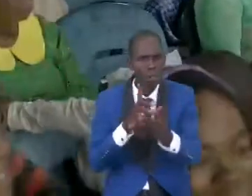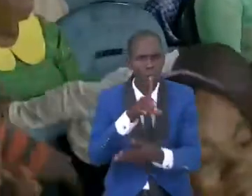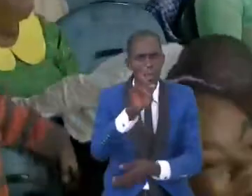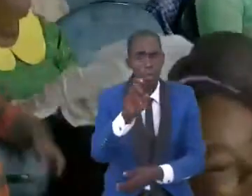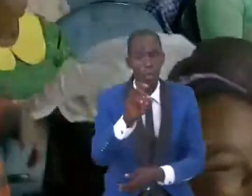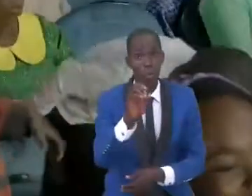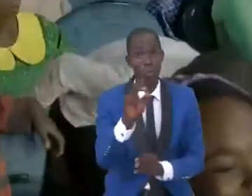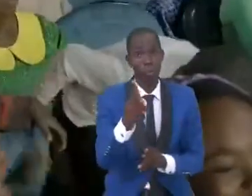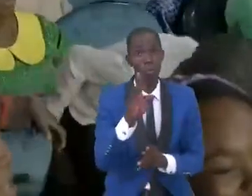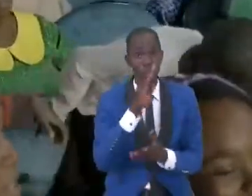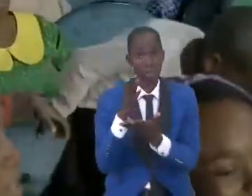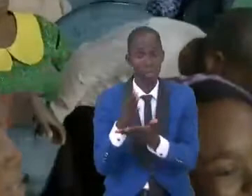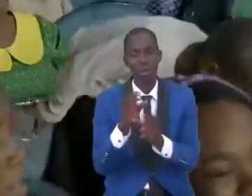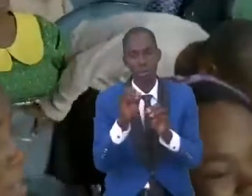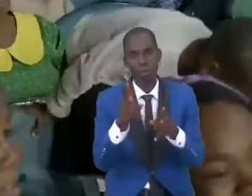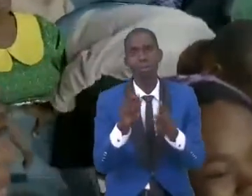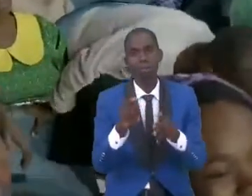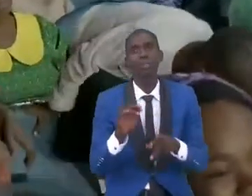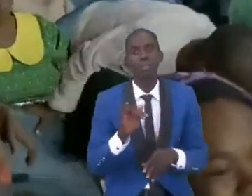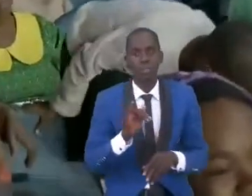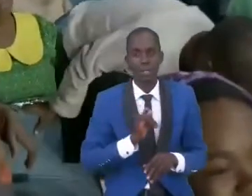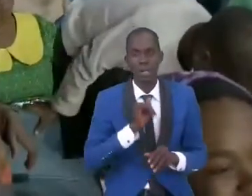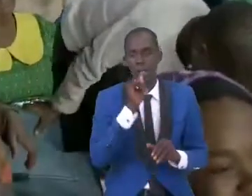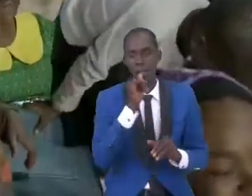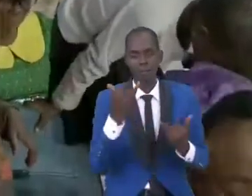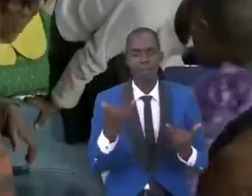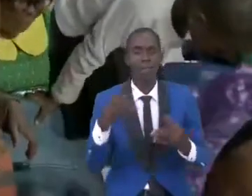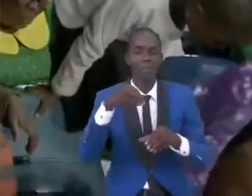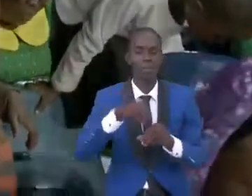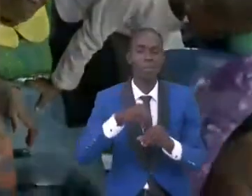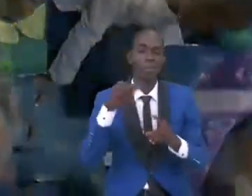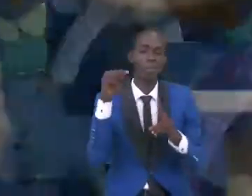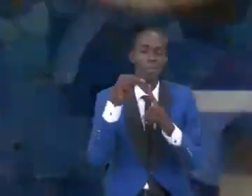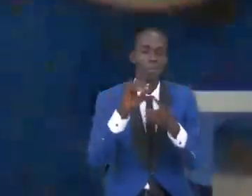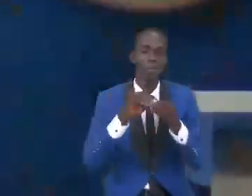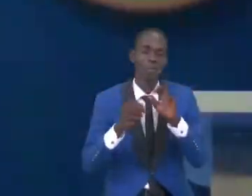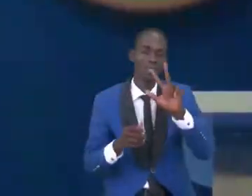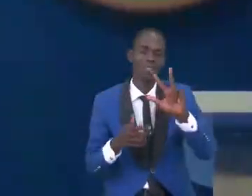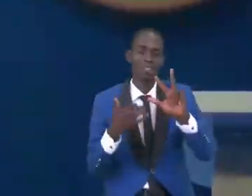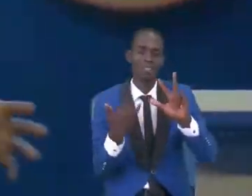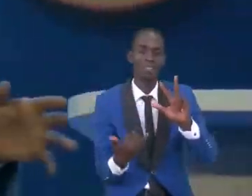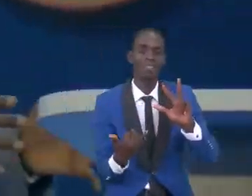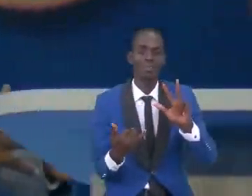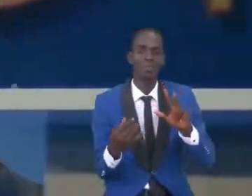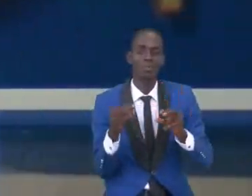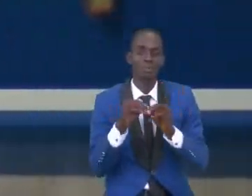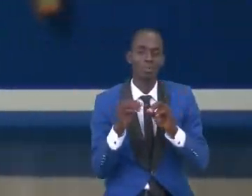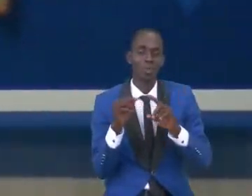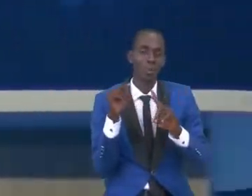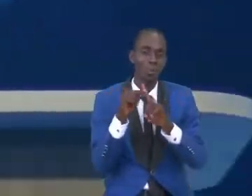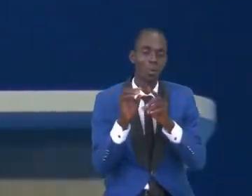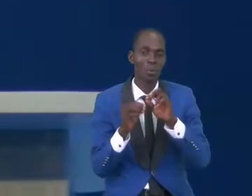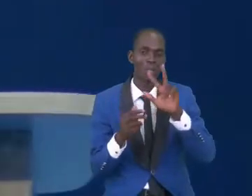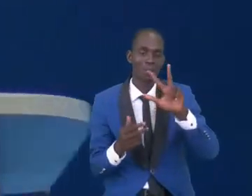Okay, so I'm going to point number three now. Point number three, the confirmation. Somebody